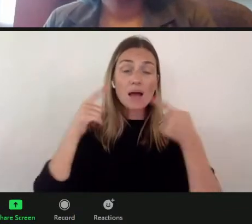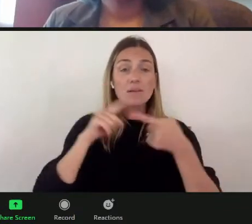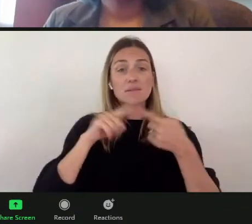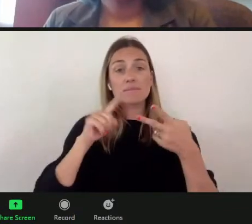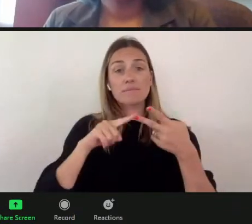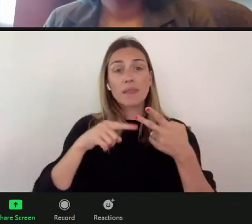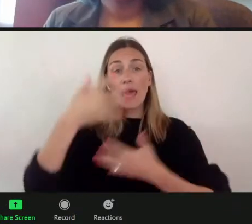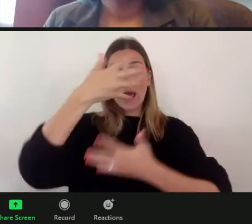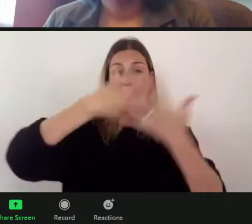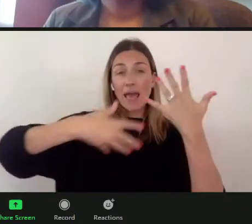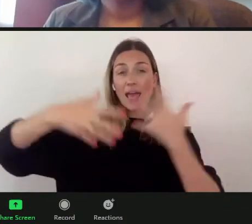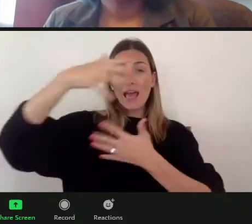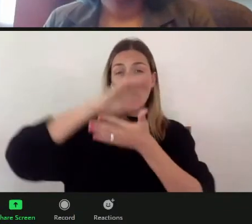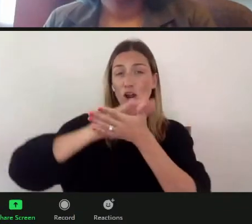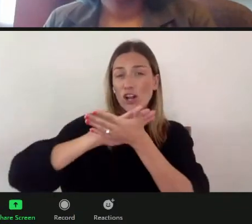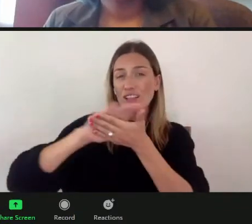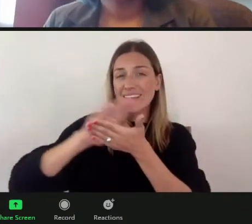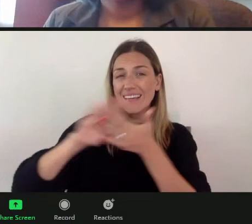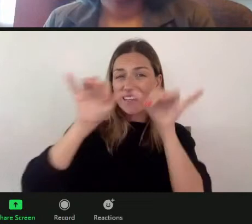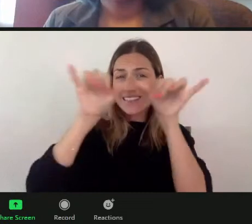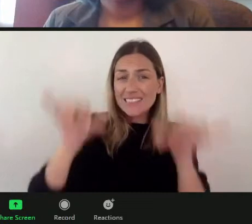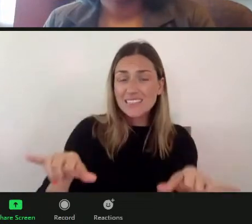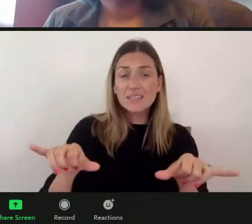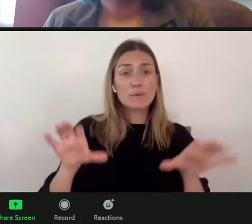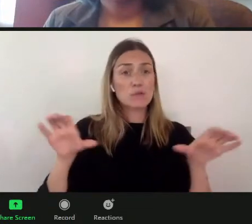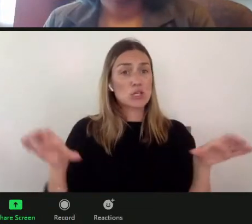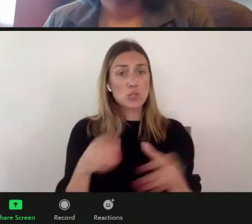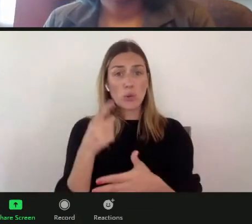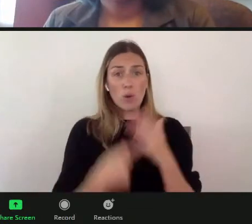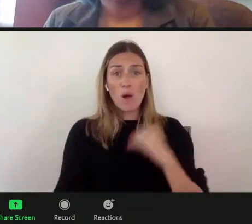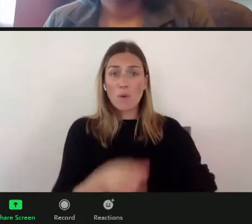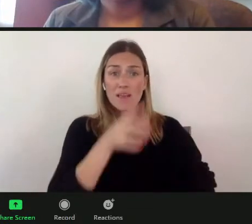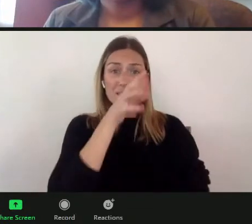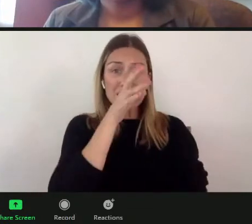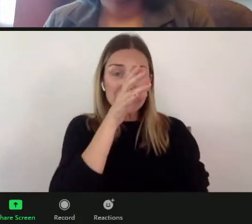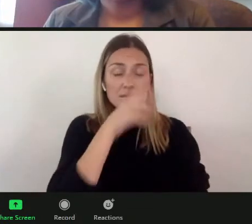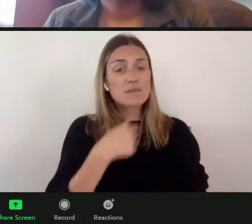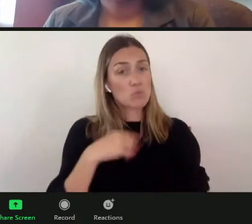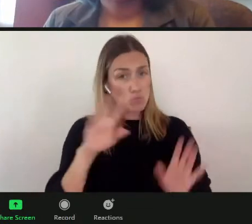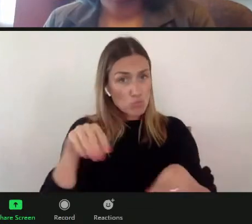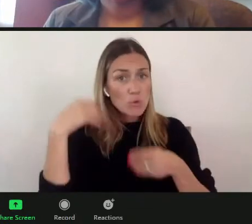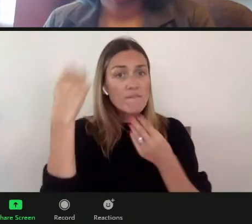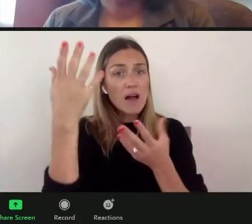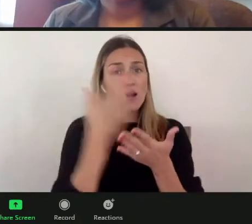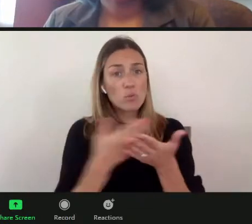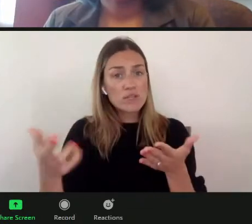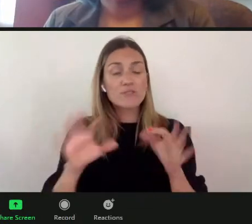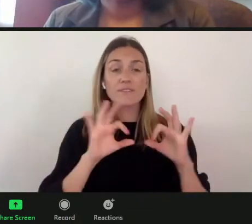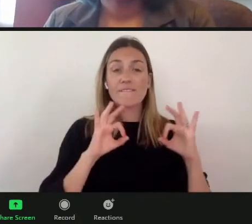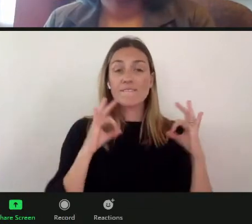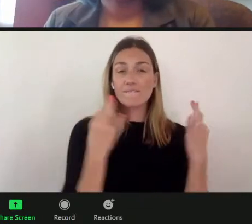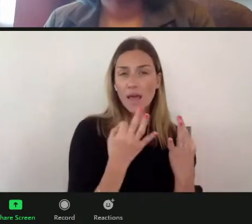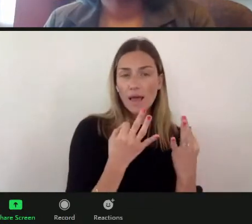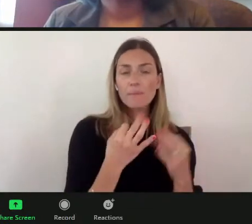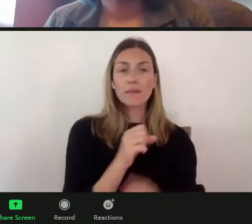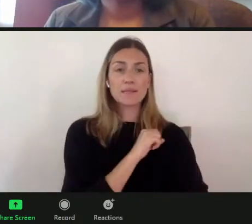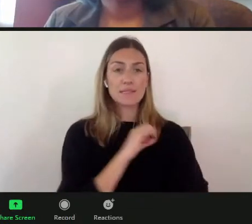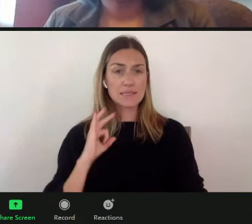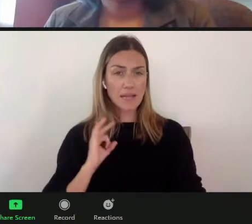and, talking the talk and walking the walk when it comes to providing these resources to our families and to our